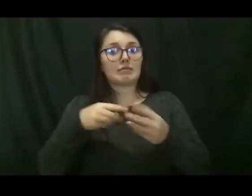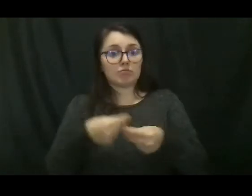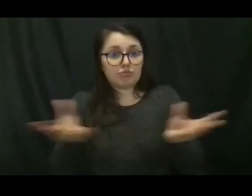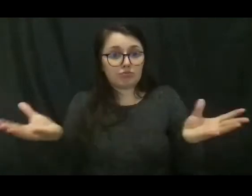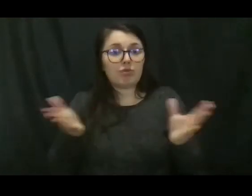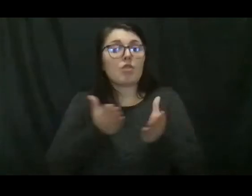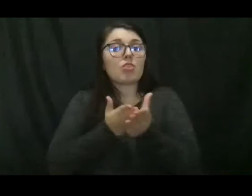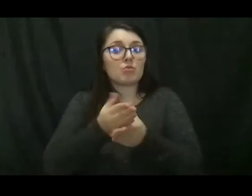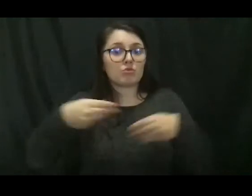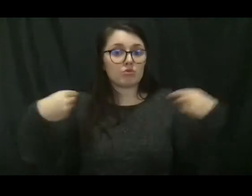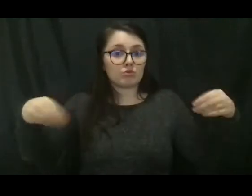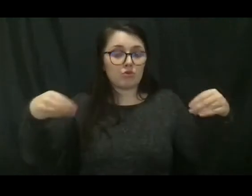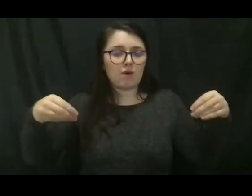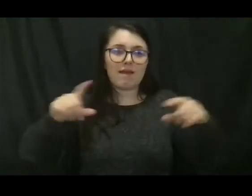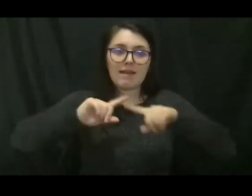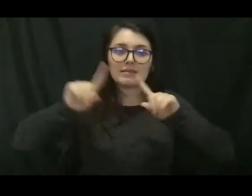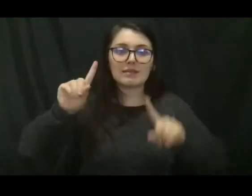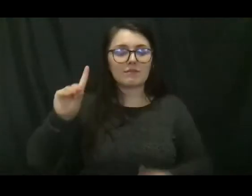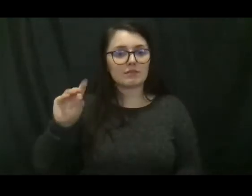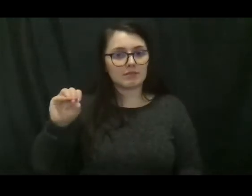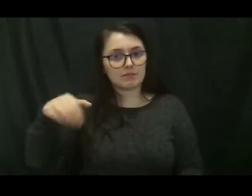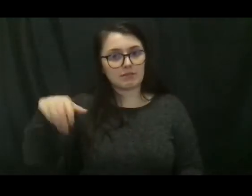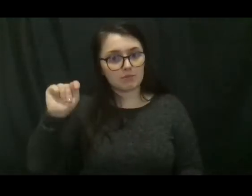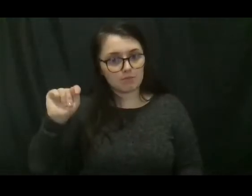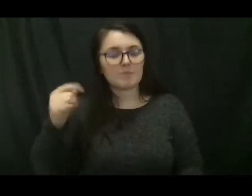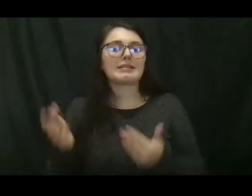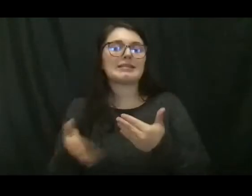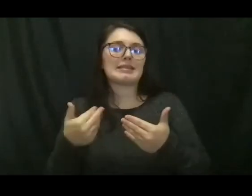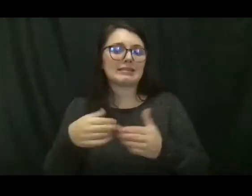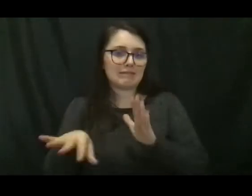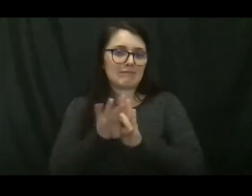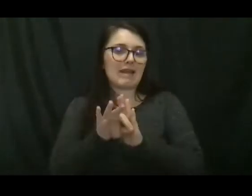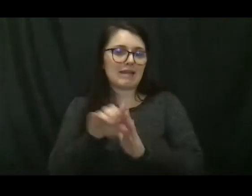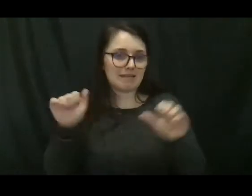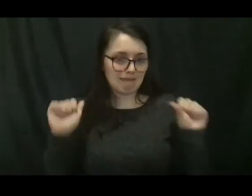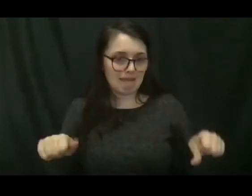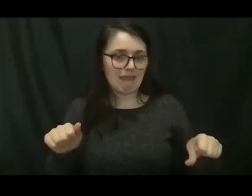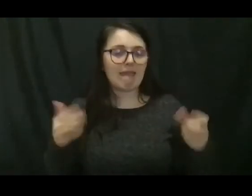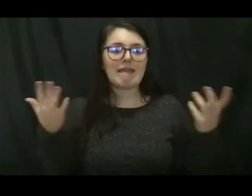And all of it goes into different departments to make it easy to find. So just like you would shop